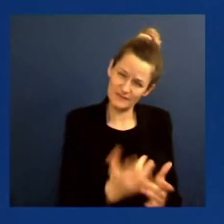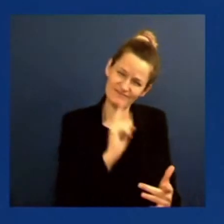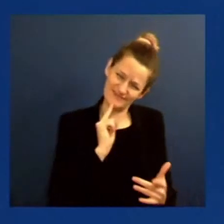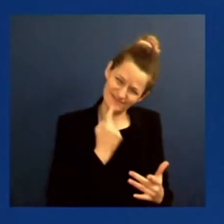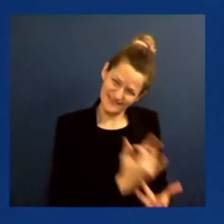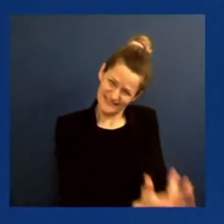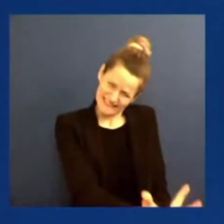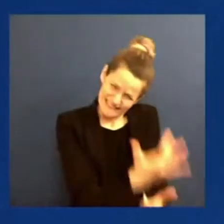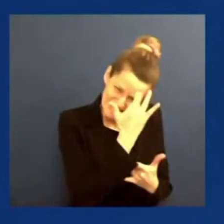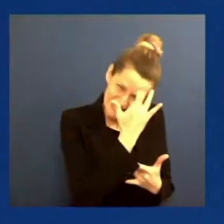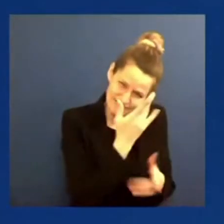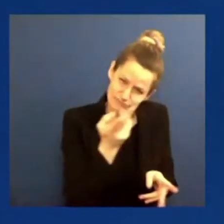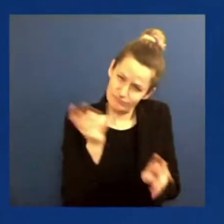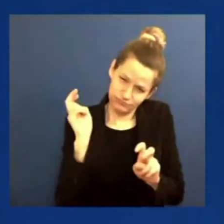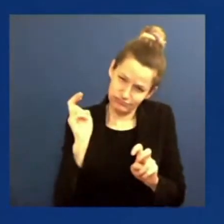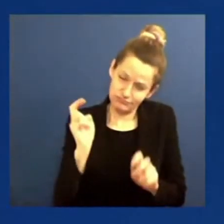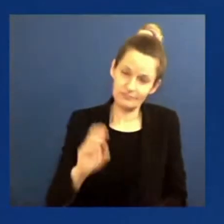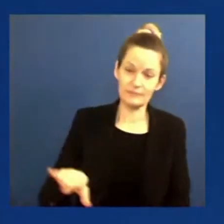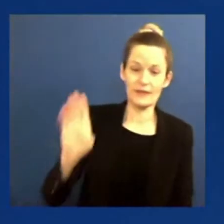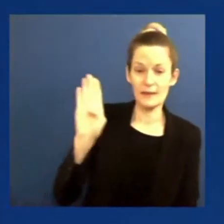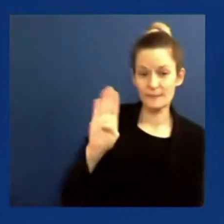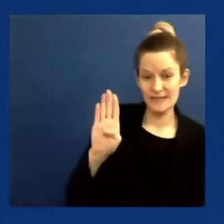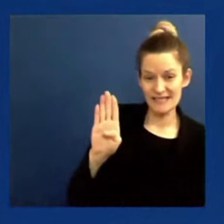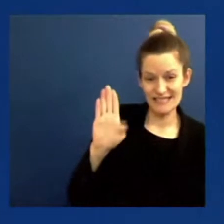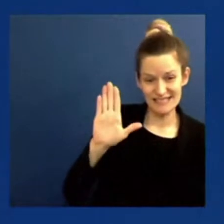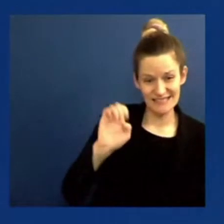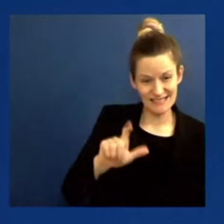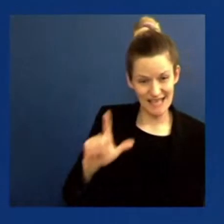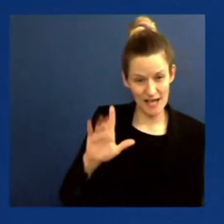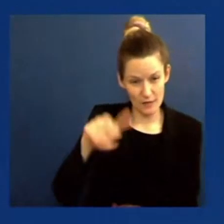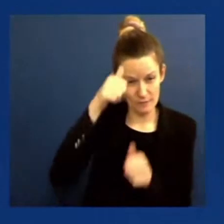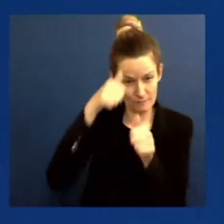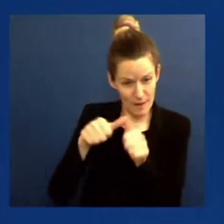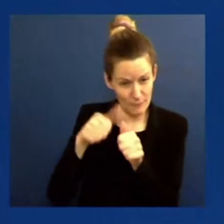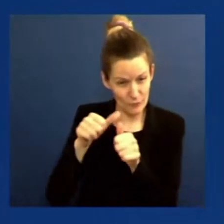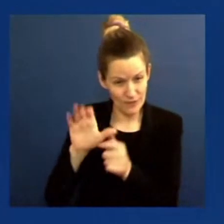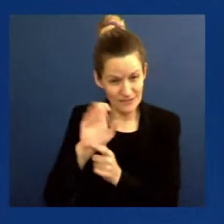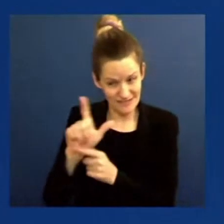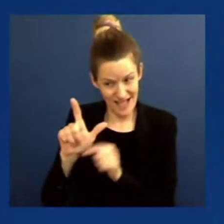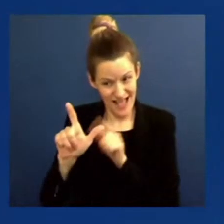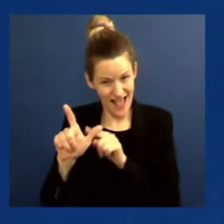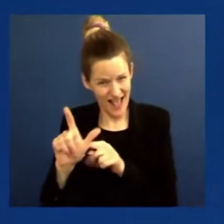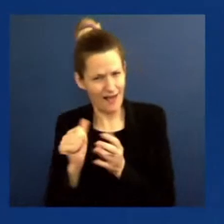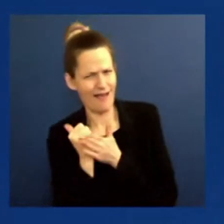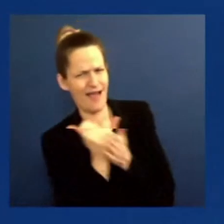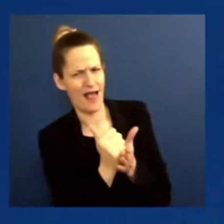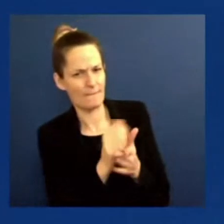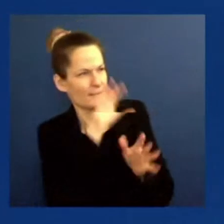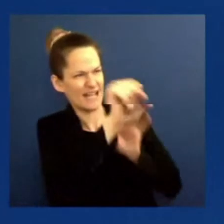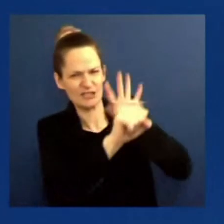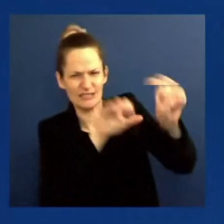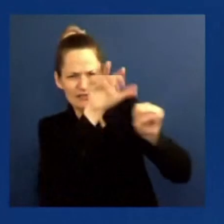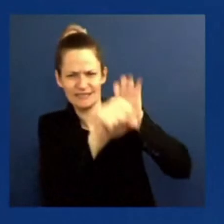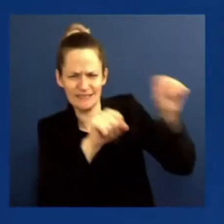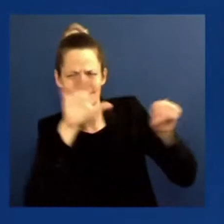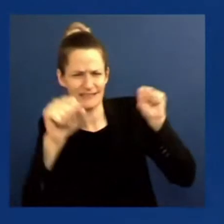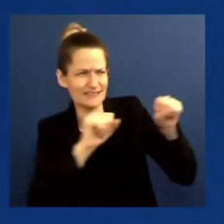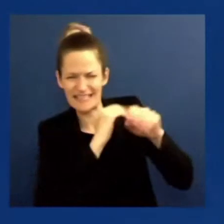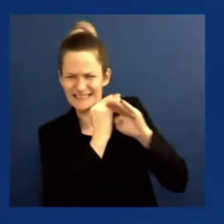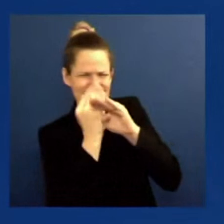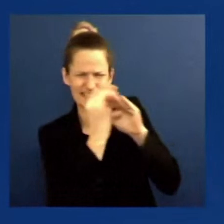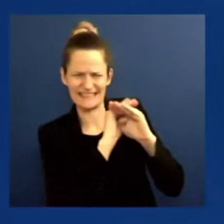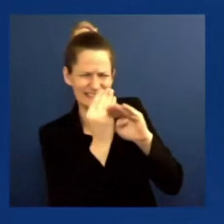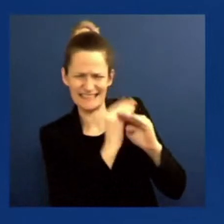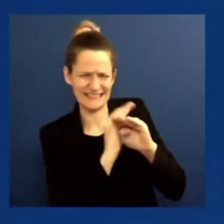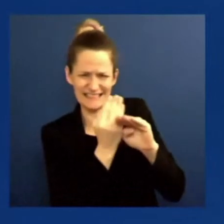and CD4, CD8 T cells. These are longer lived and more broadly reactive. And so